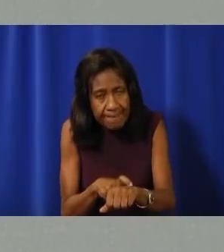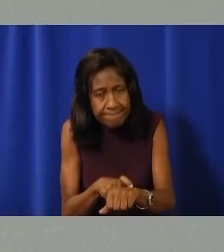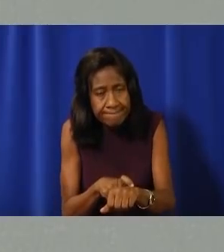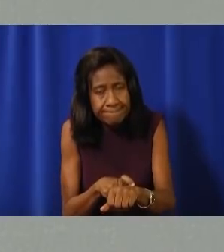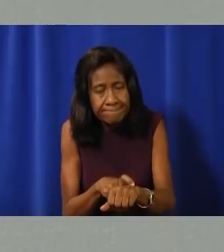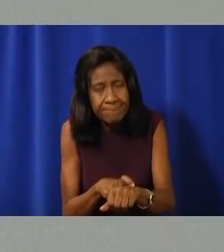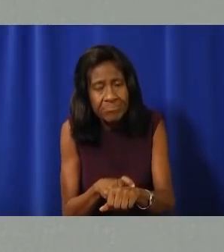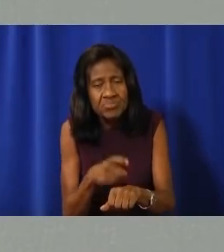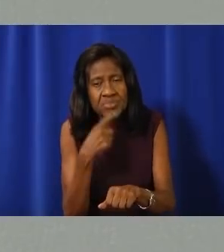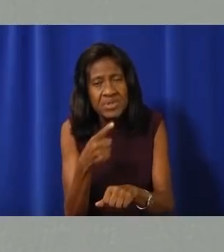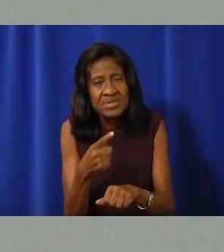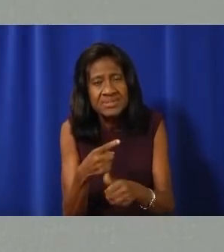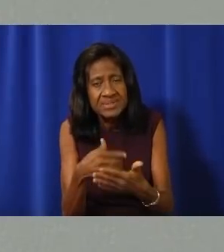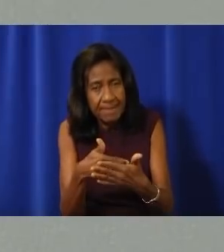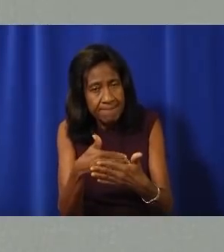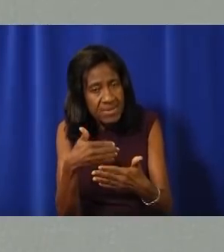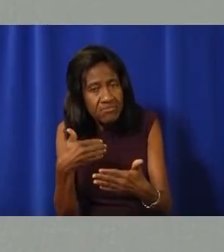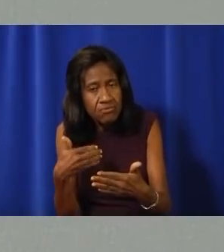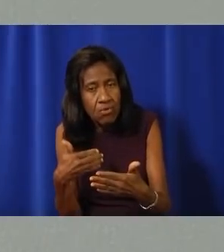proposal,